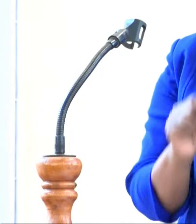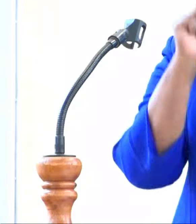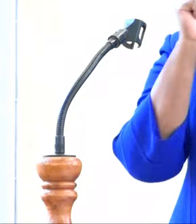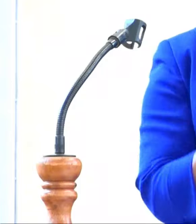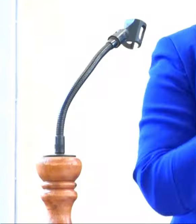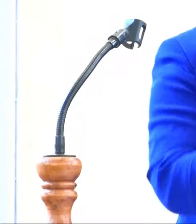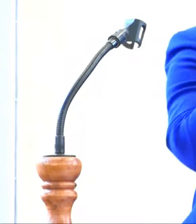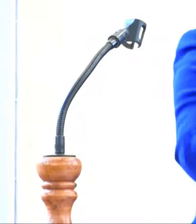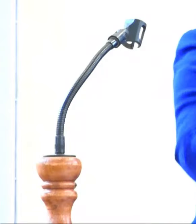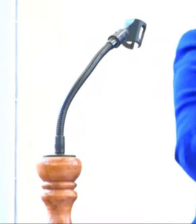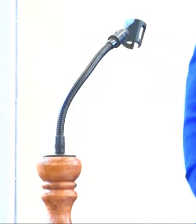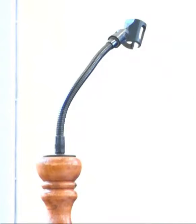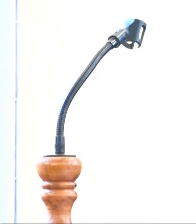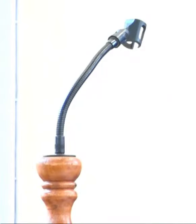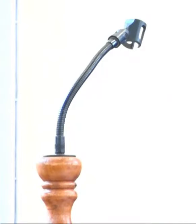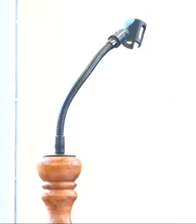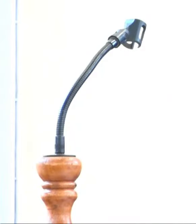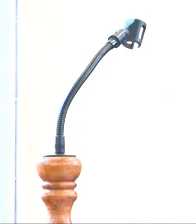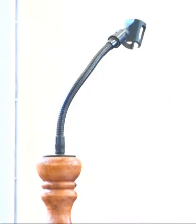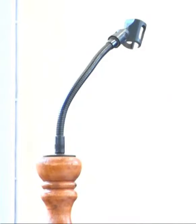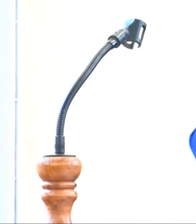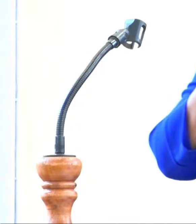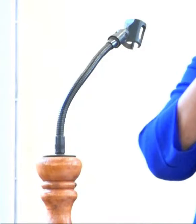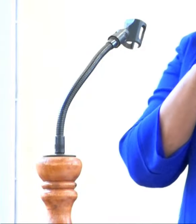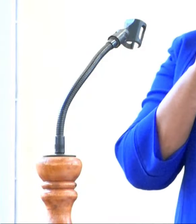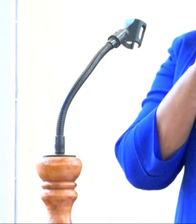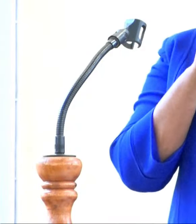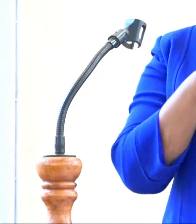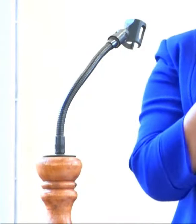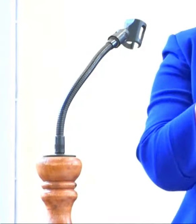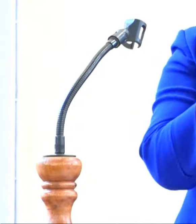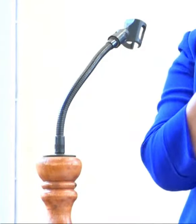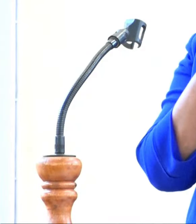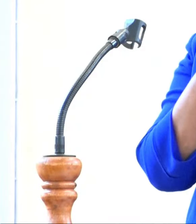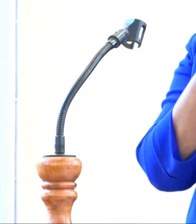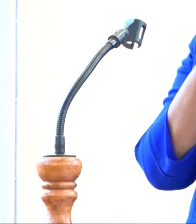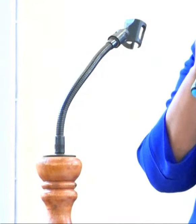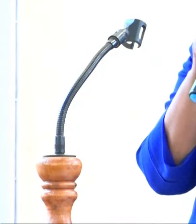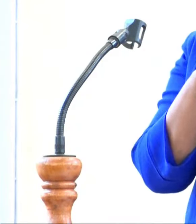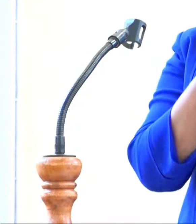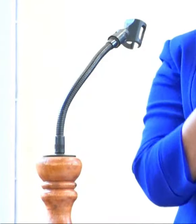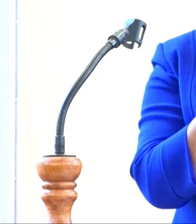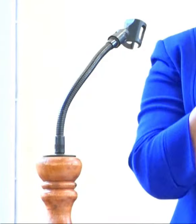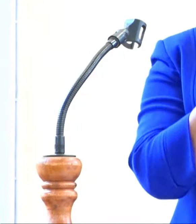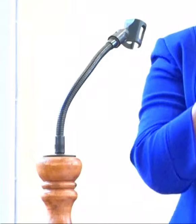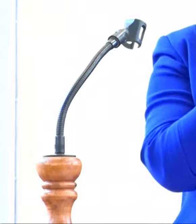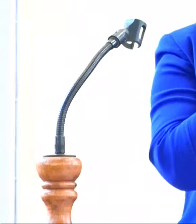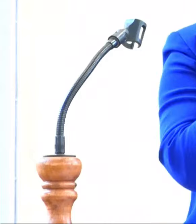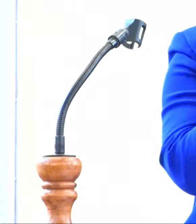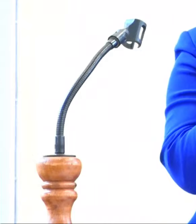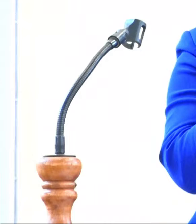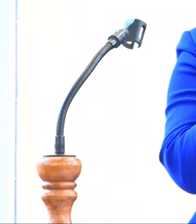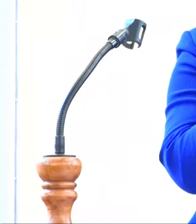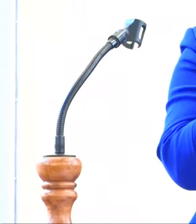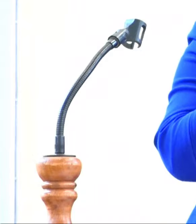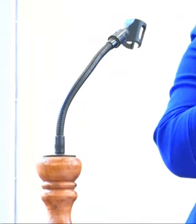That got me thinking. In my thinking, is that the people who came up with that motto, they had the